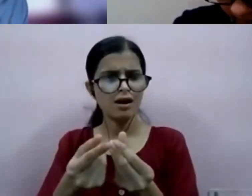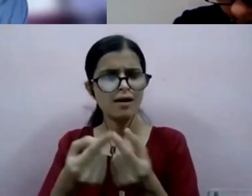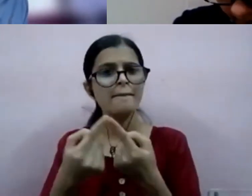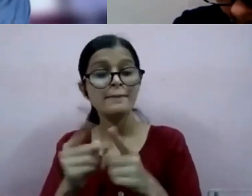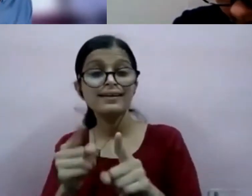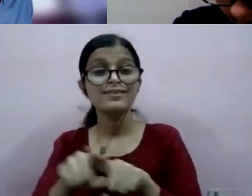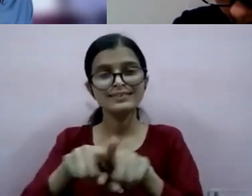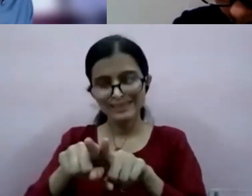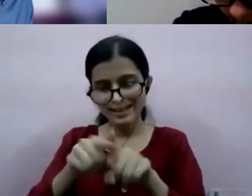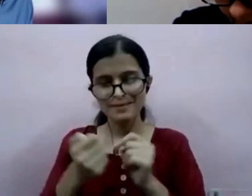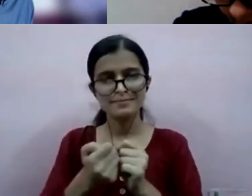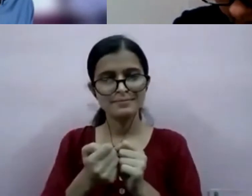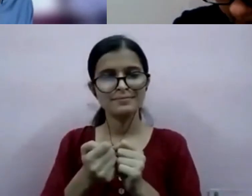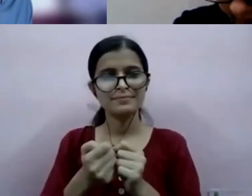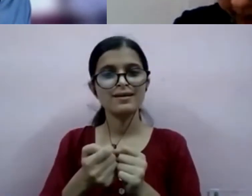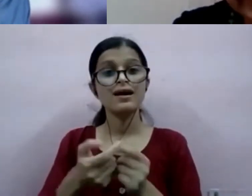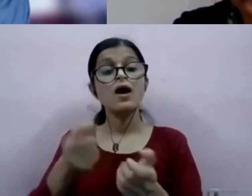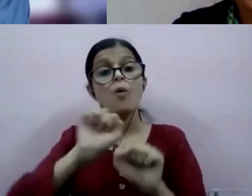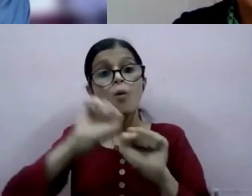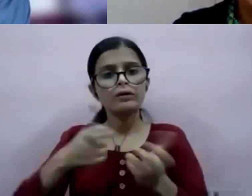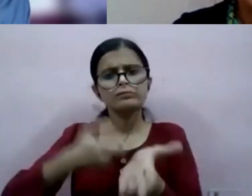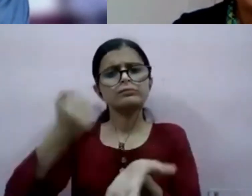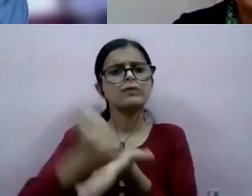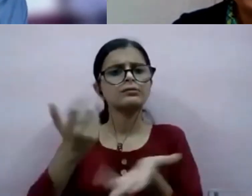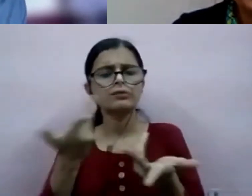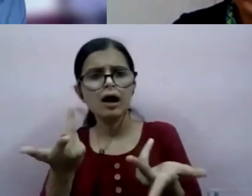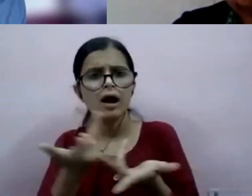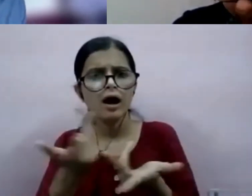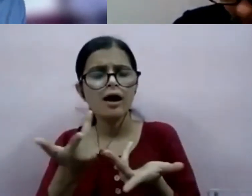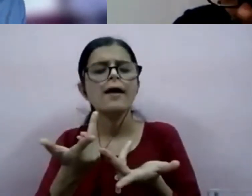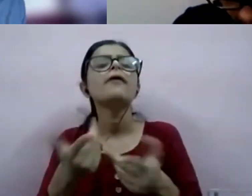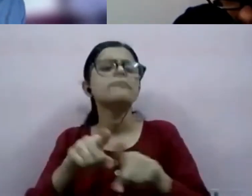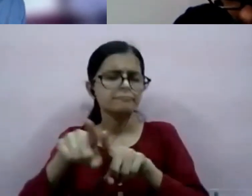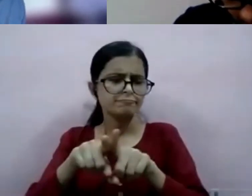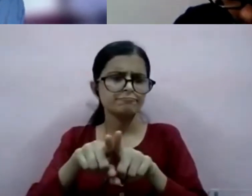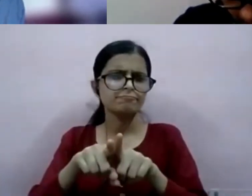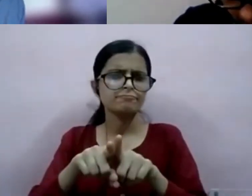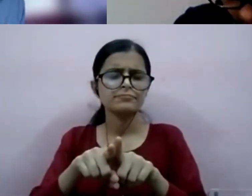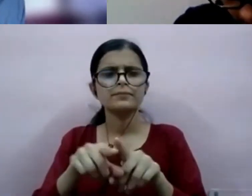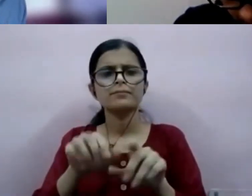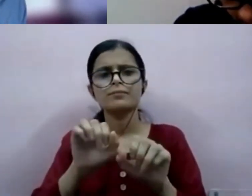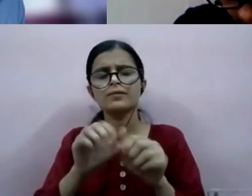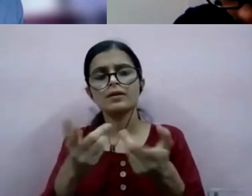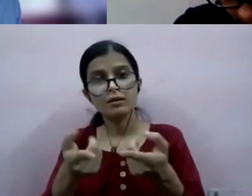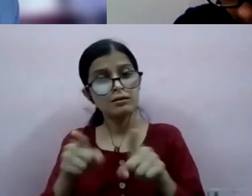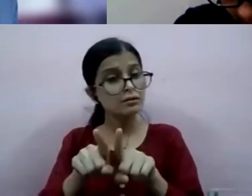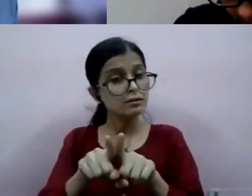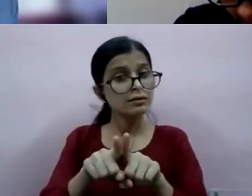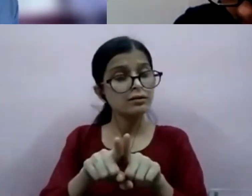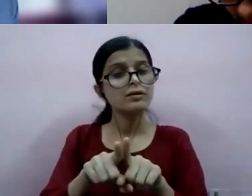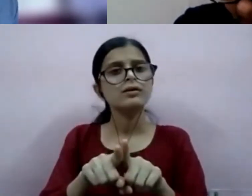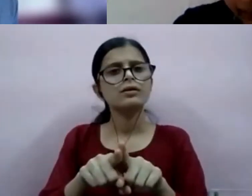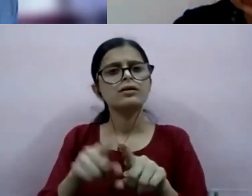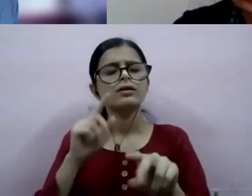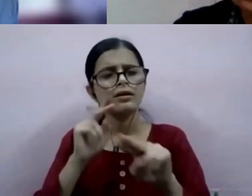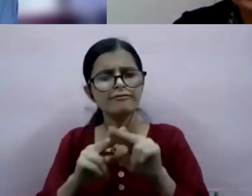about how dreadful their life is, how unbearable their life is, from a perspective, if that's what they write, and that becomes very